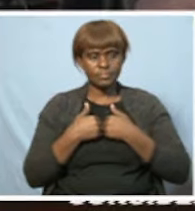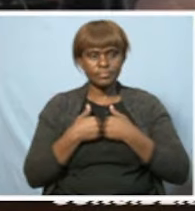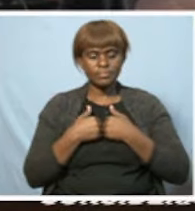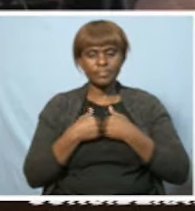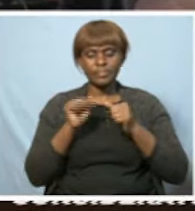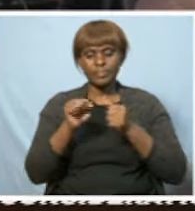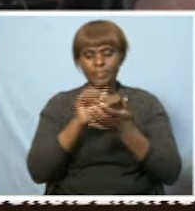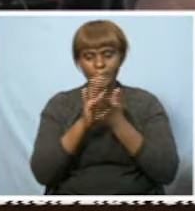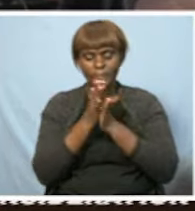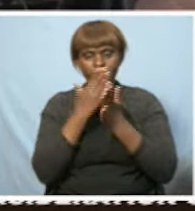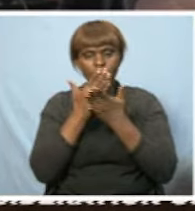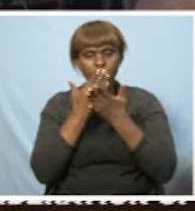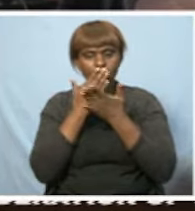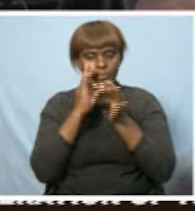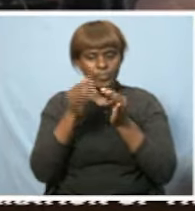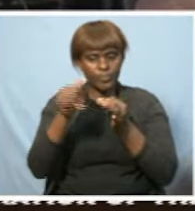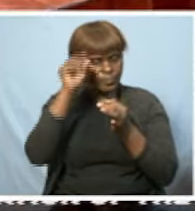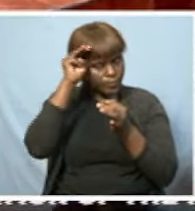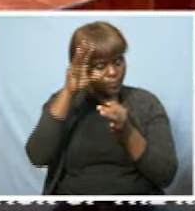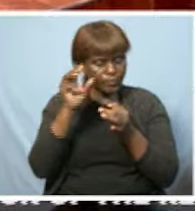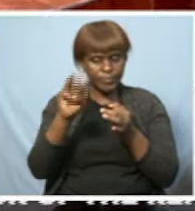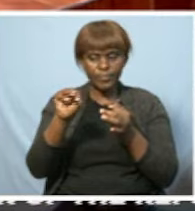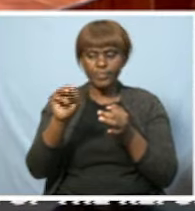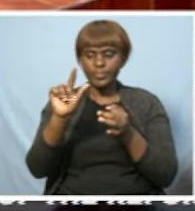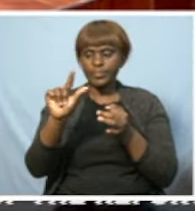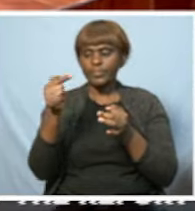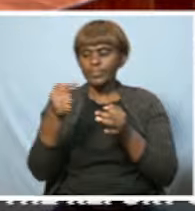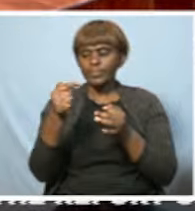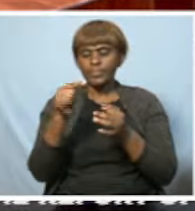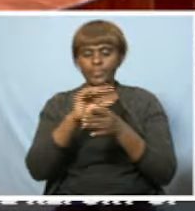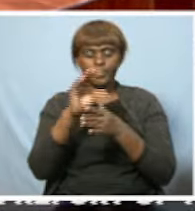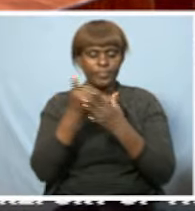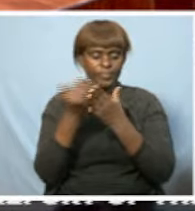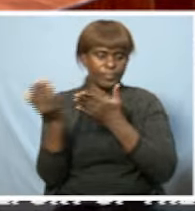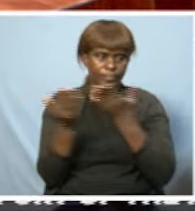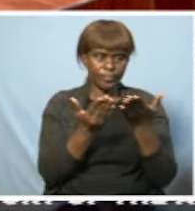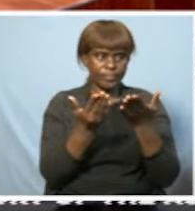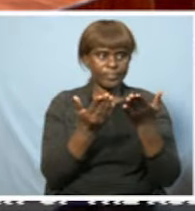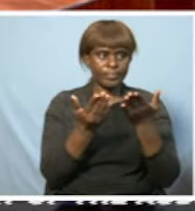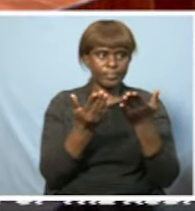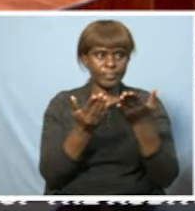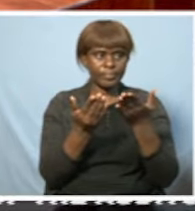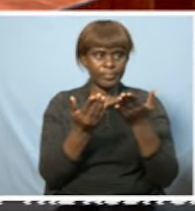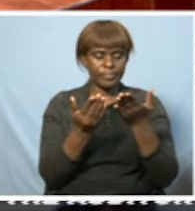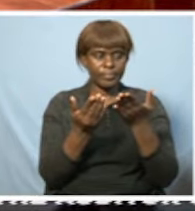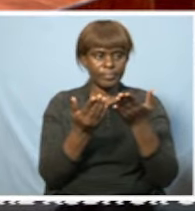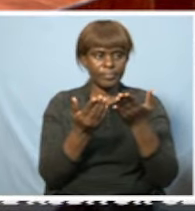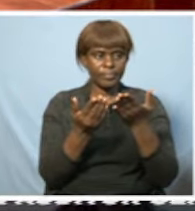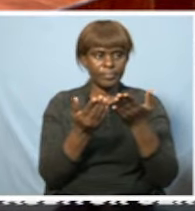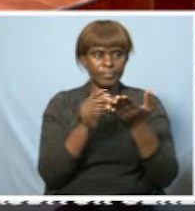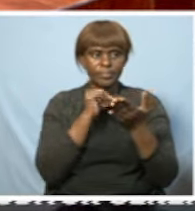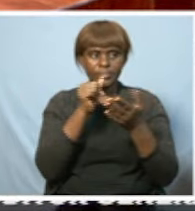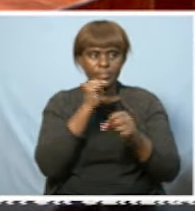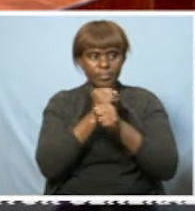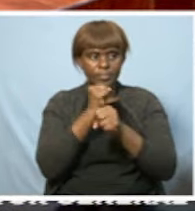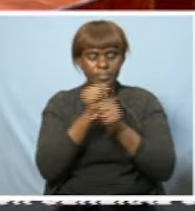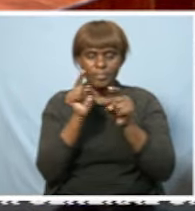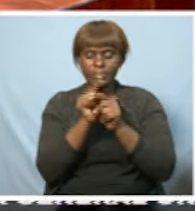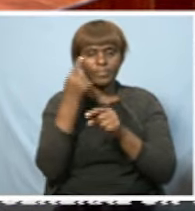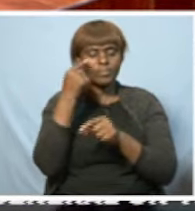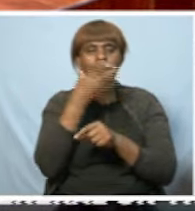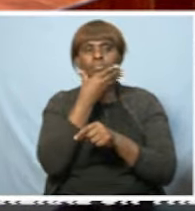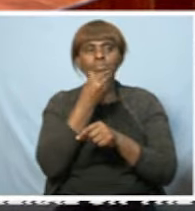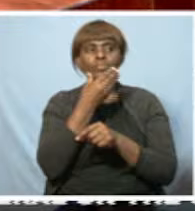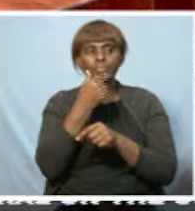the Ministry of Local Government delivered all the ambulances. You have not done so even for Mandevu. We haven't